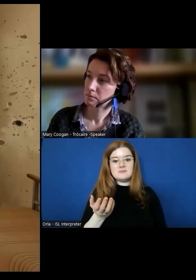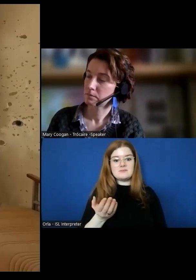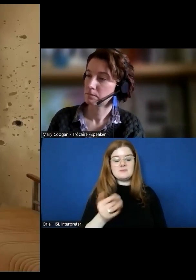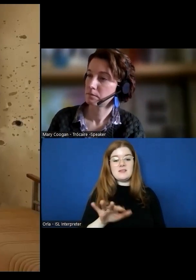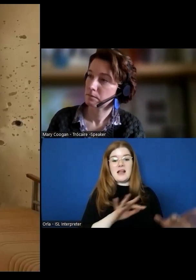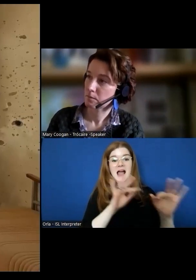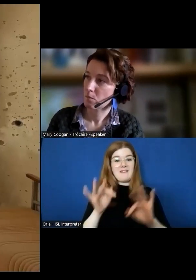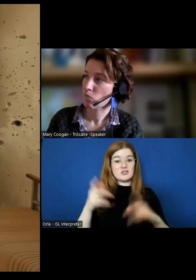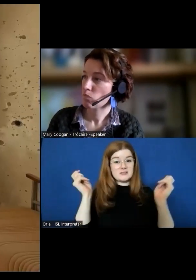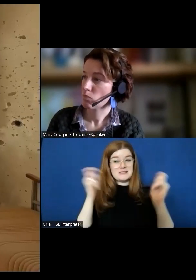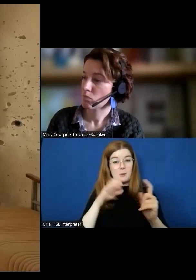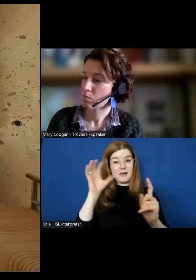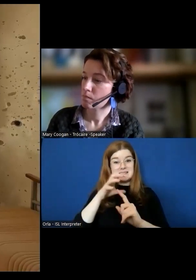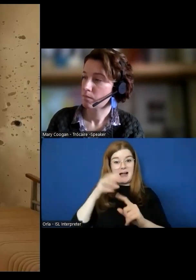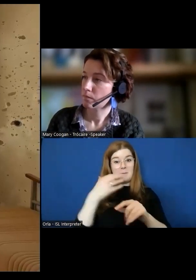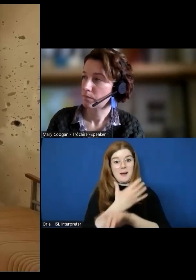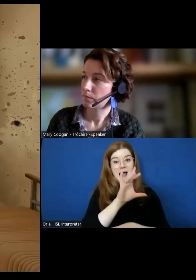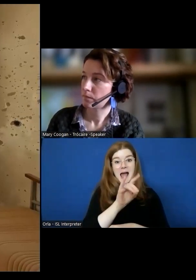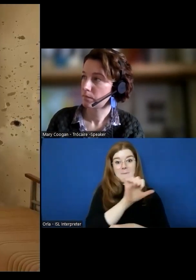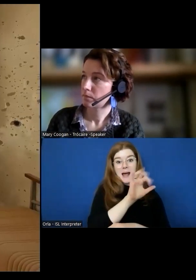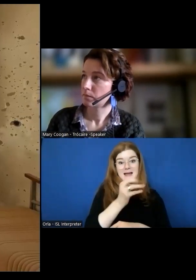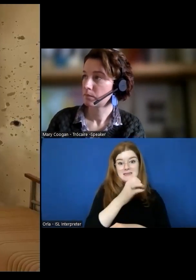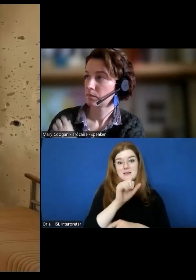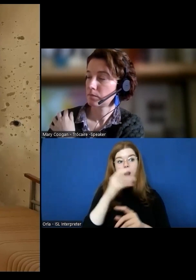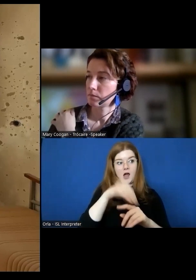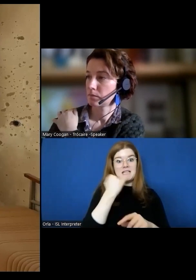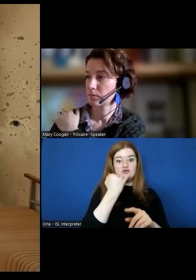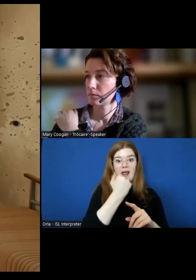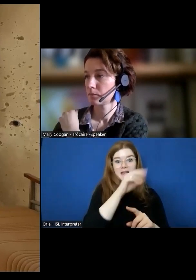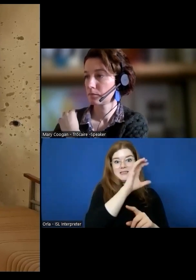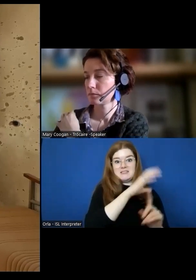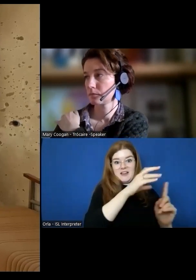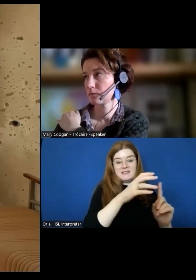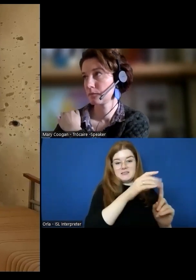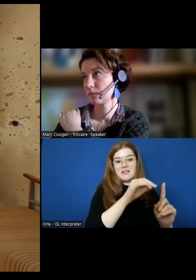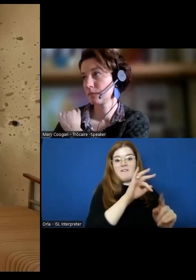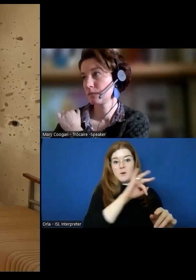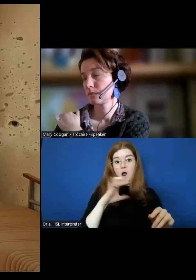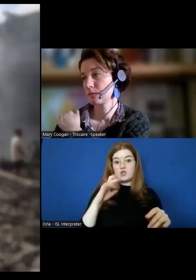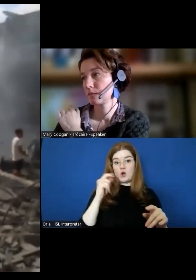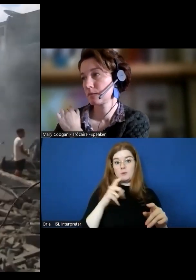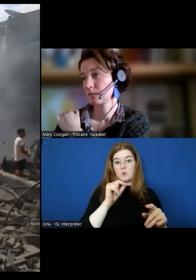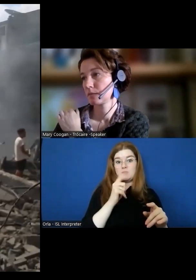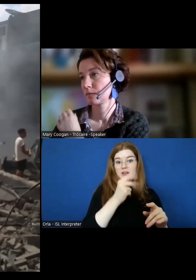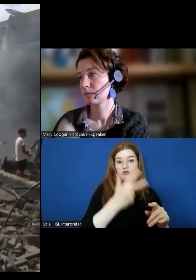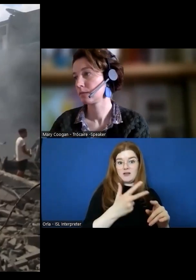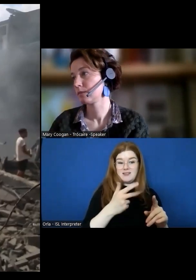Following horrific attacks by Hamas on Israeli civilians, since October 2023, almost the